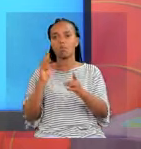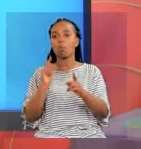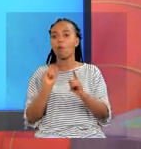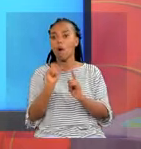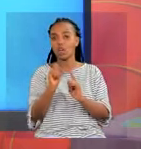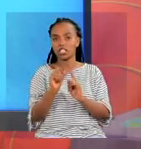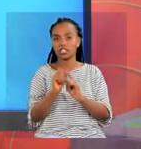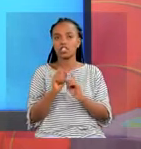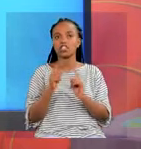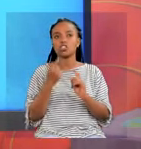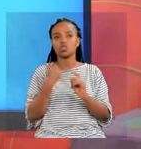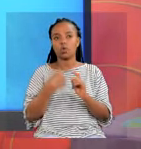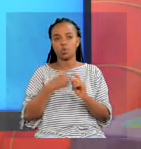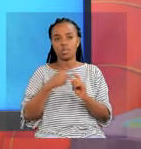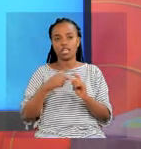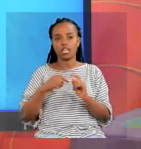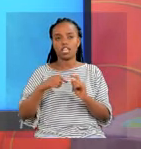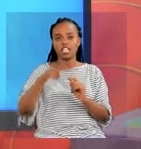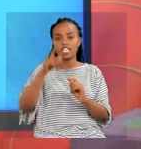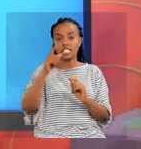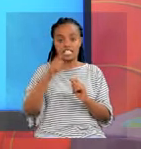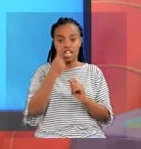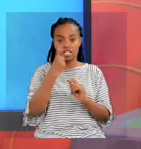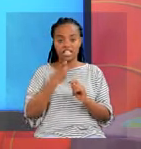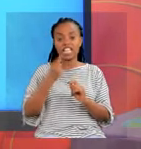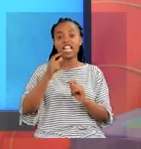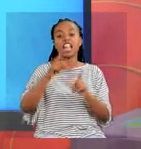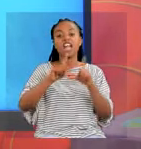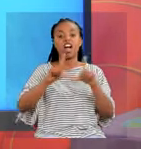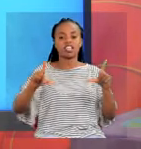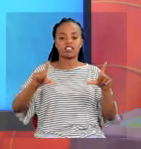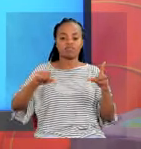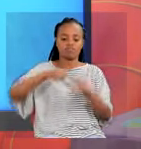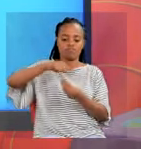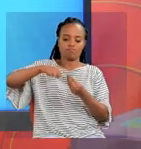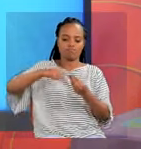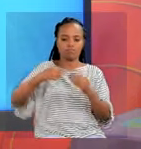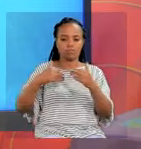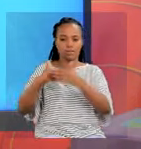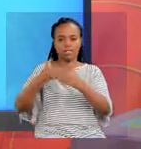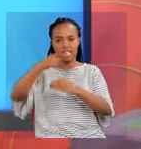So we are asked to find this tangent line equation.